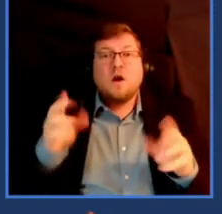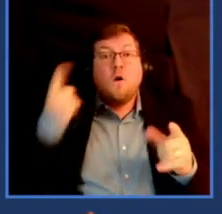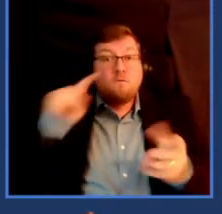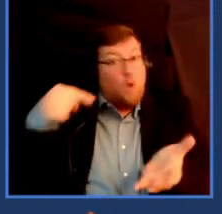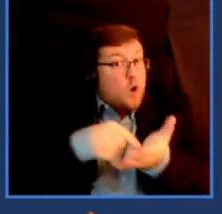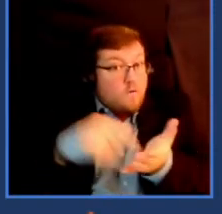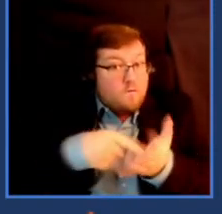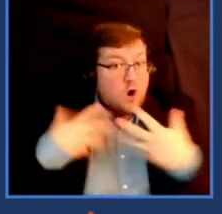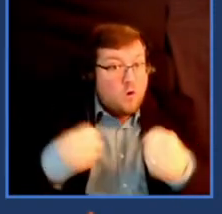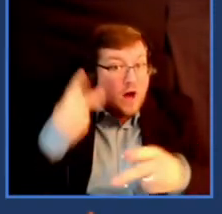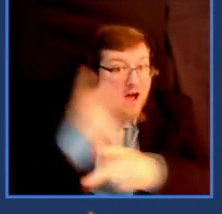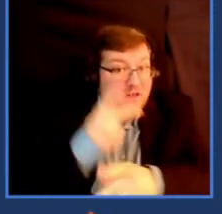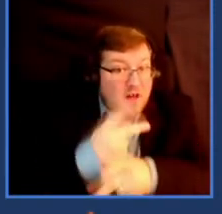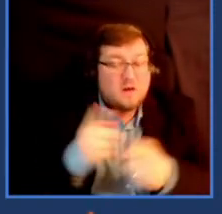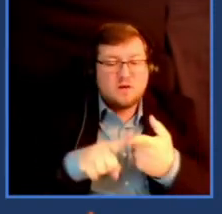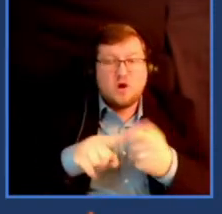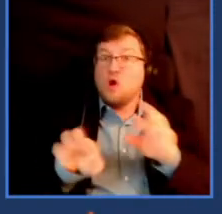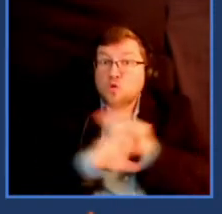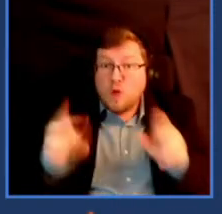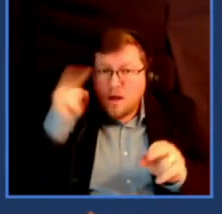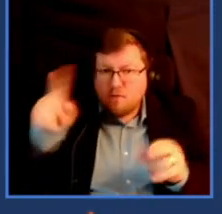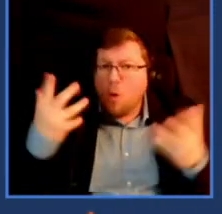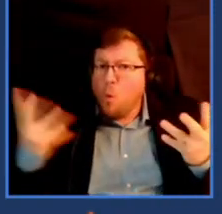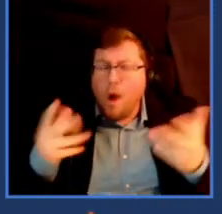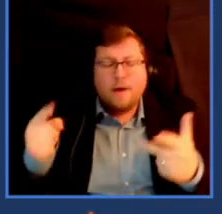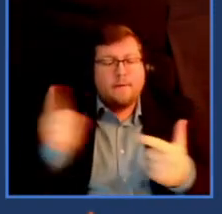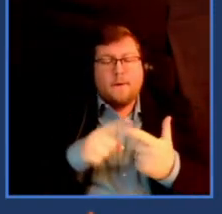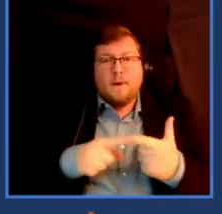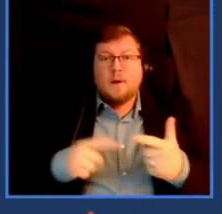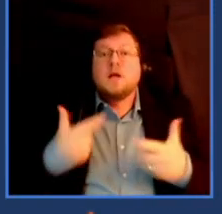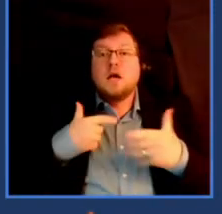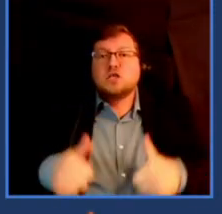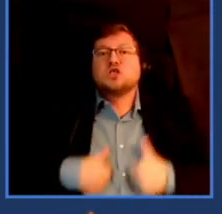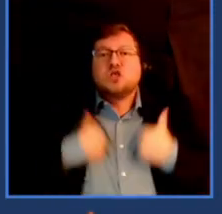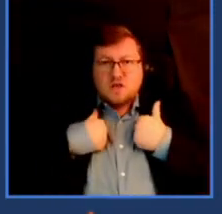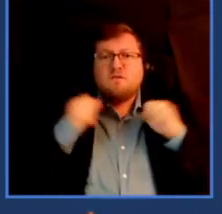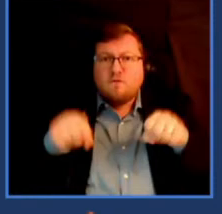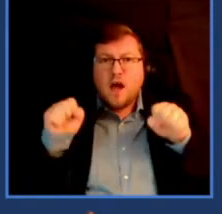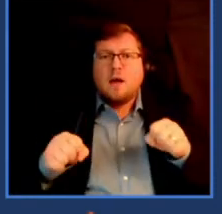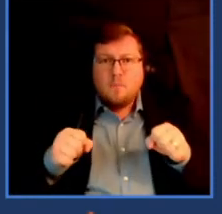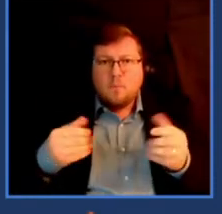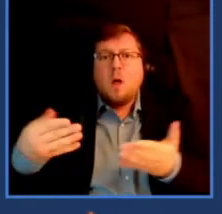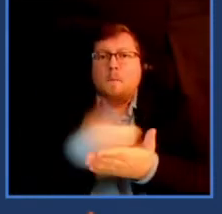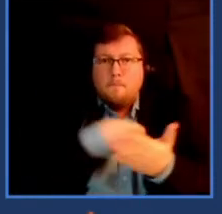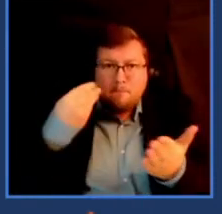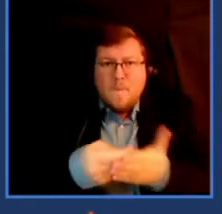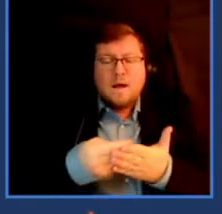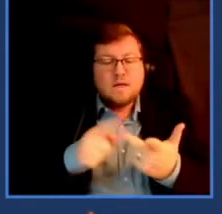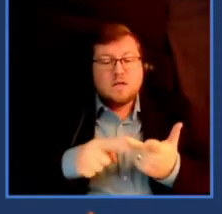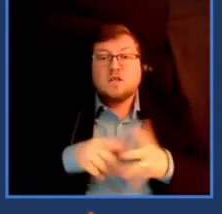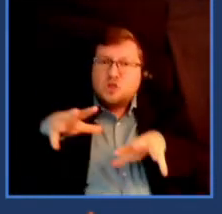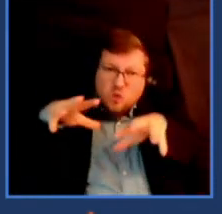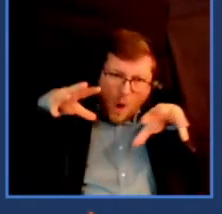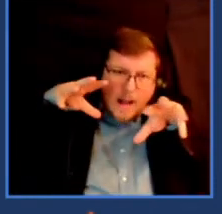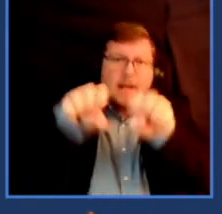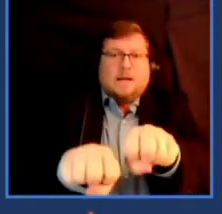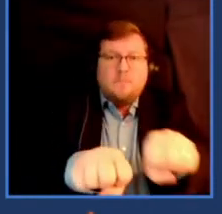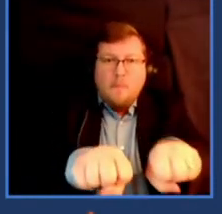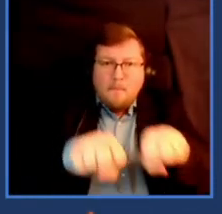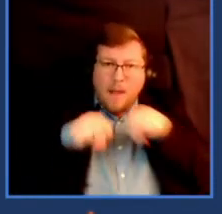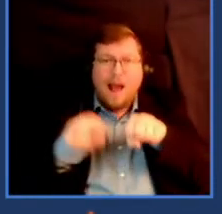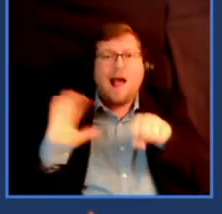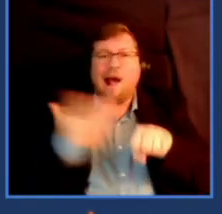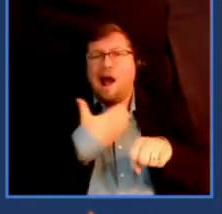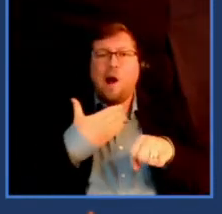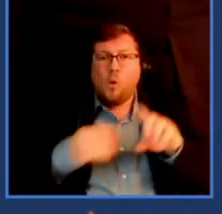care. Get ready for a livable wage. Get ready to reclaim our democracy and reclaim the